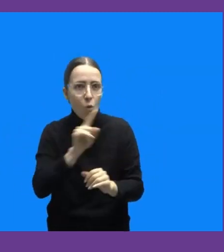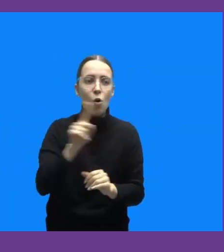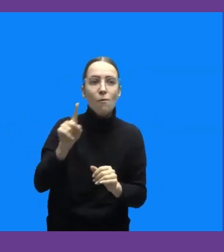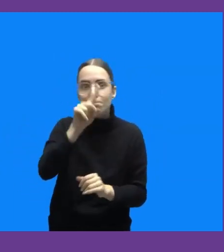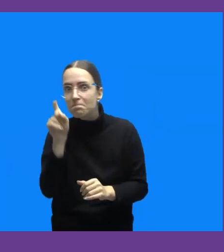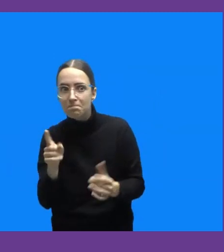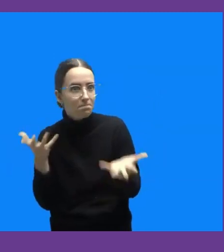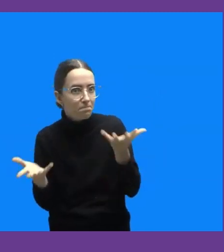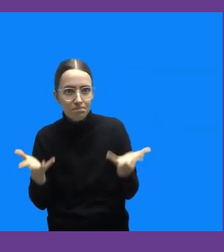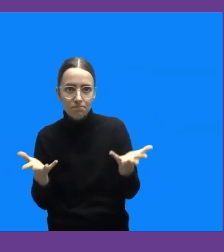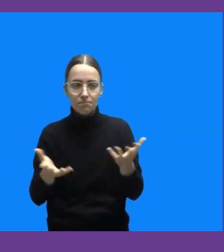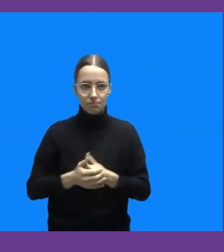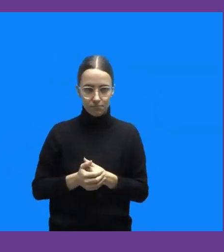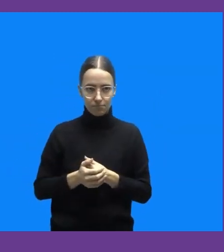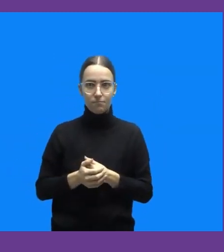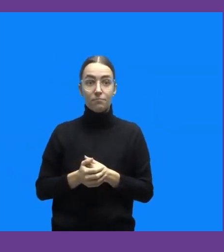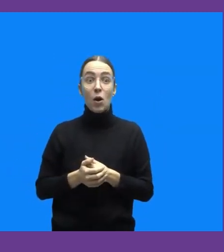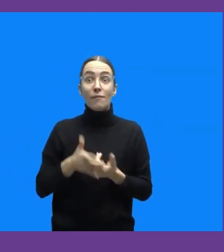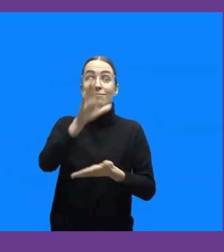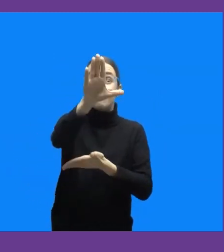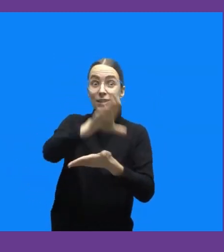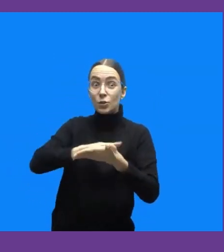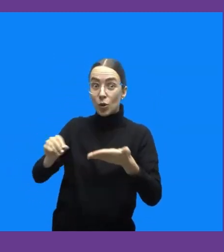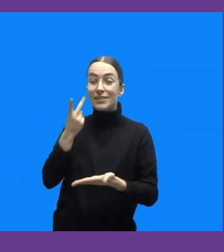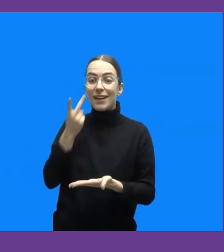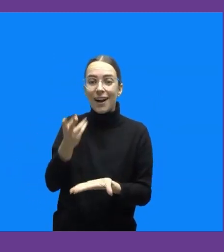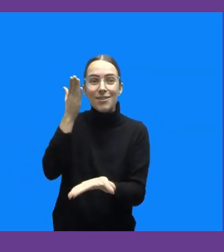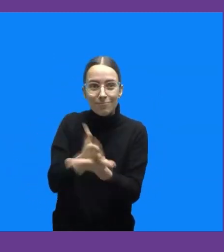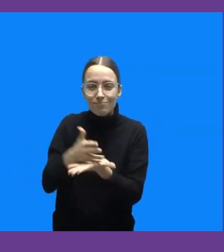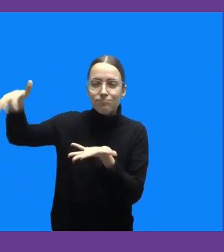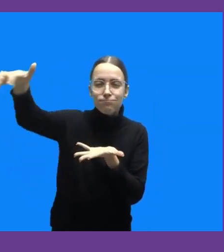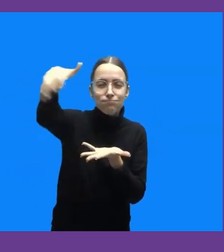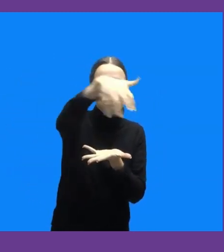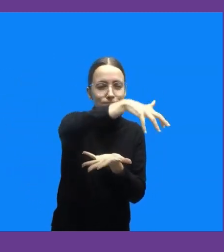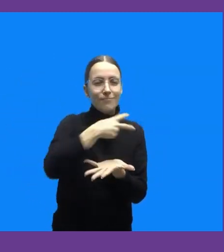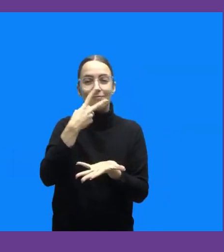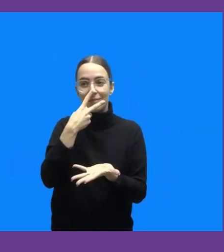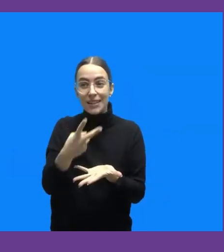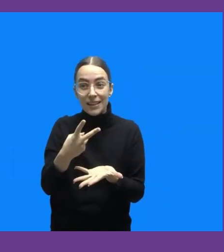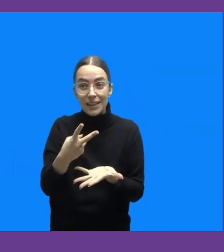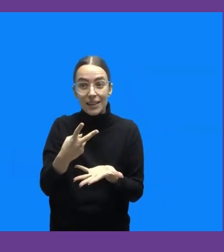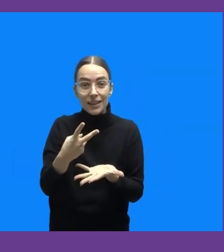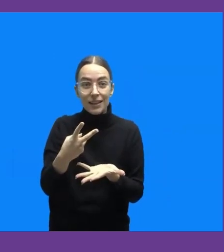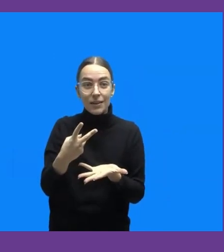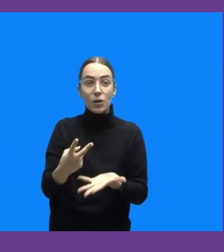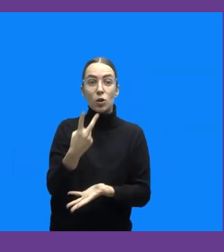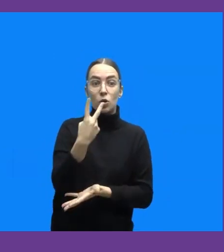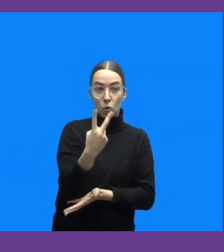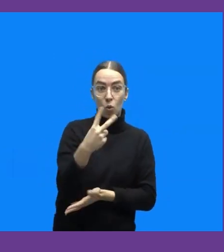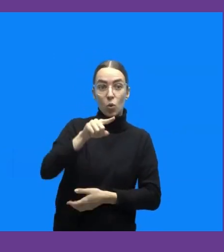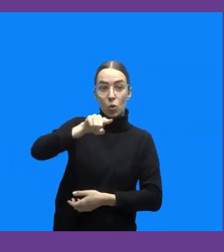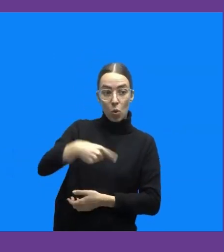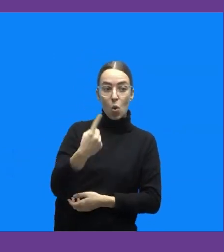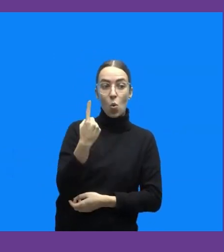we understood that only 0.1% of the students with disabilities that were